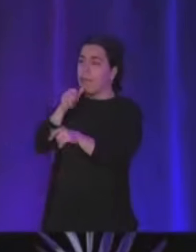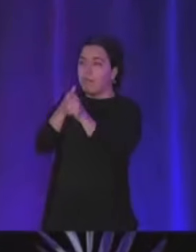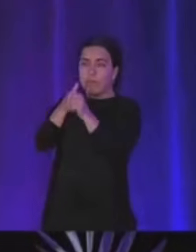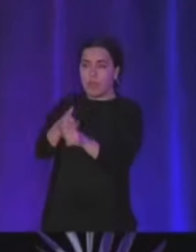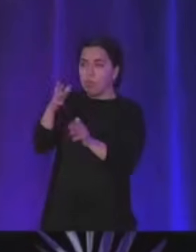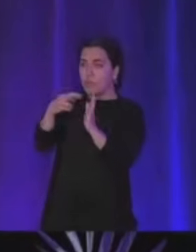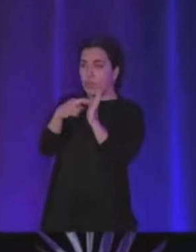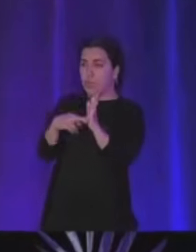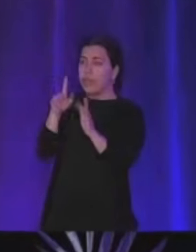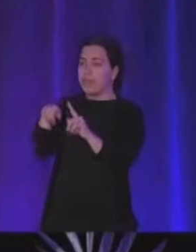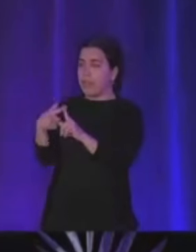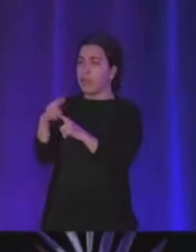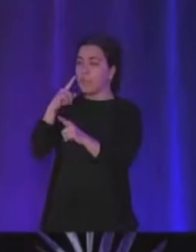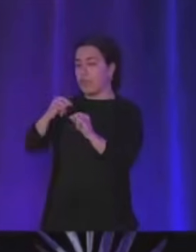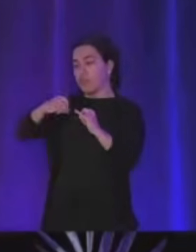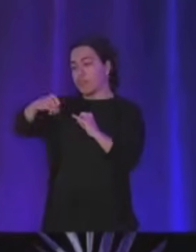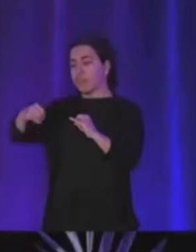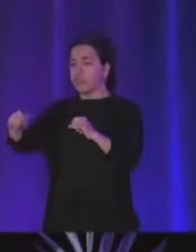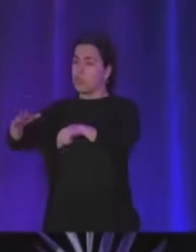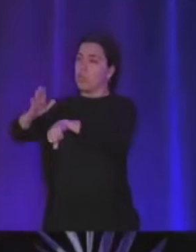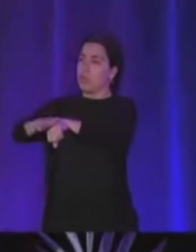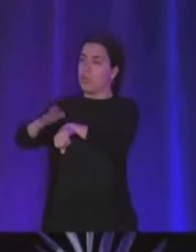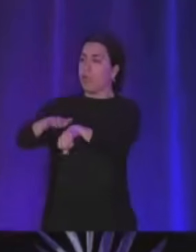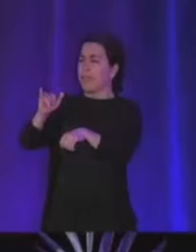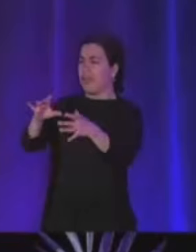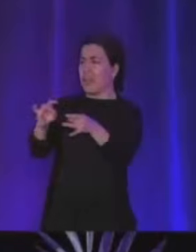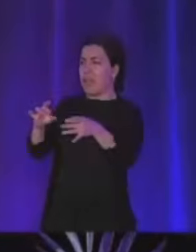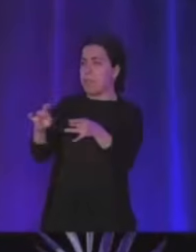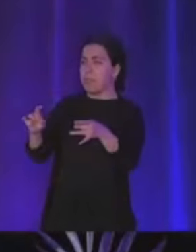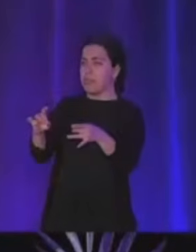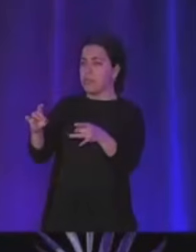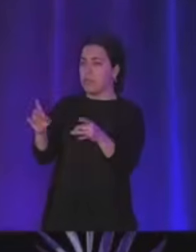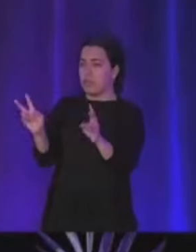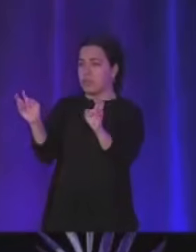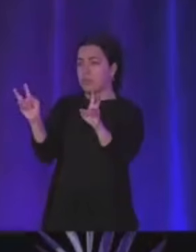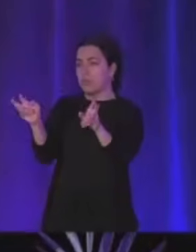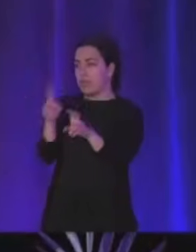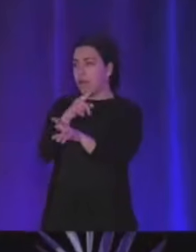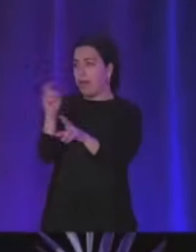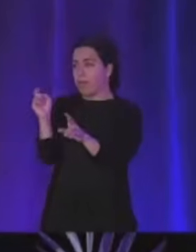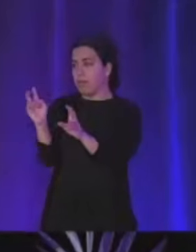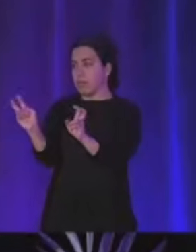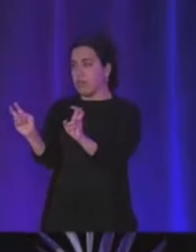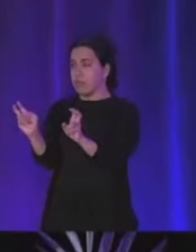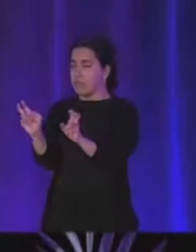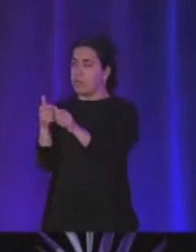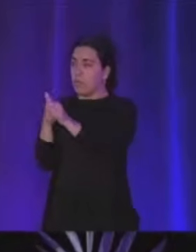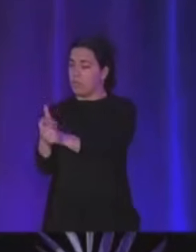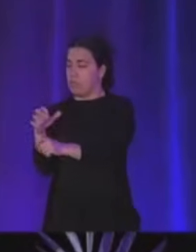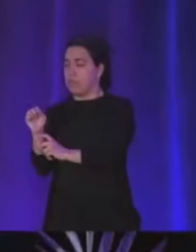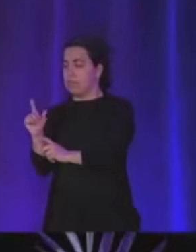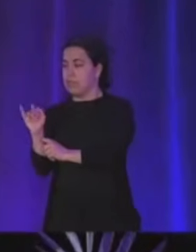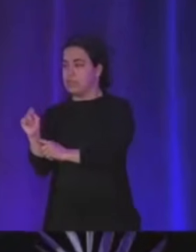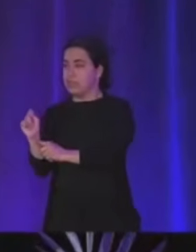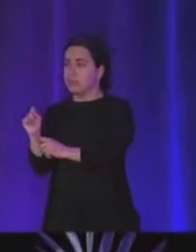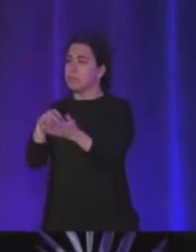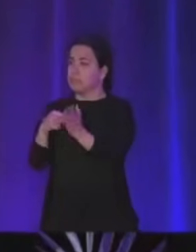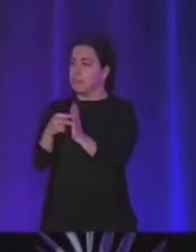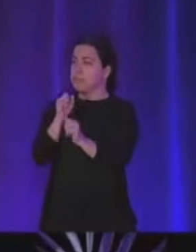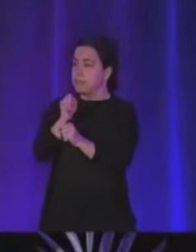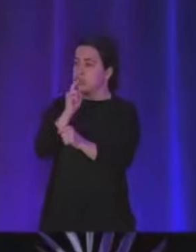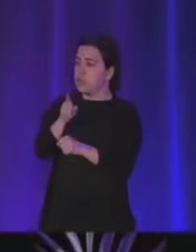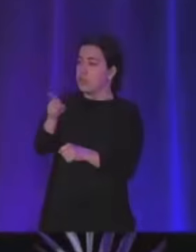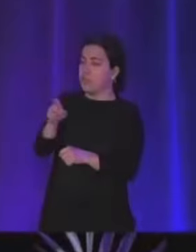comments around? These comments are ugly. I don't like that. So yeah, definitely recommend enabling that thing so you don't get the other